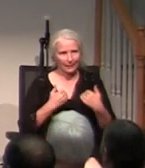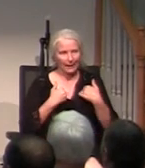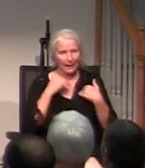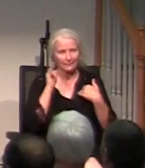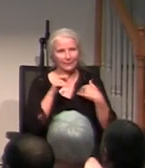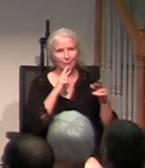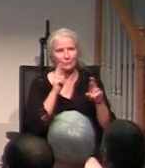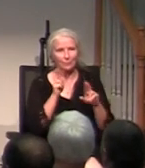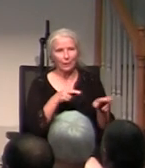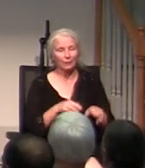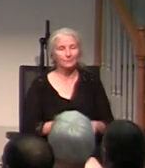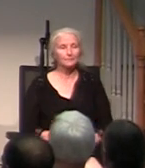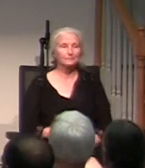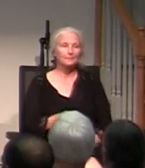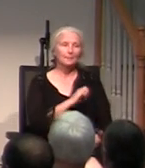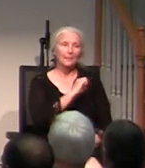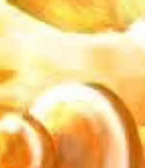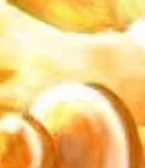Ellen White